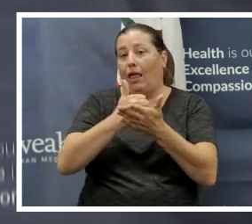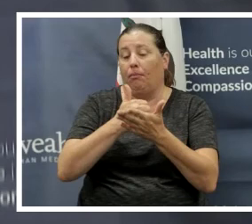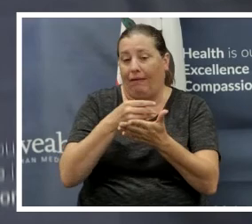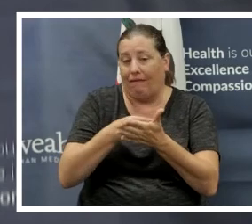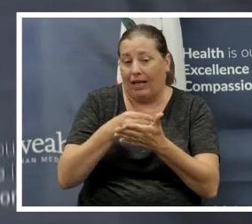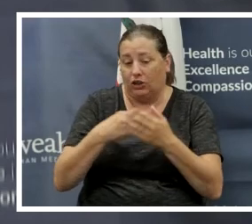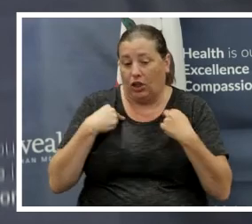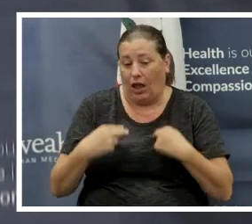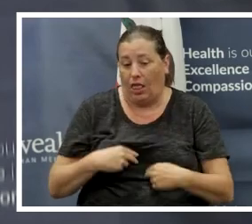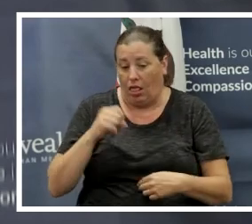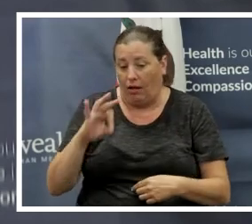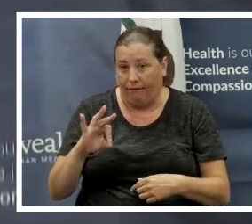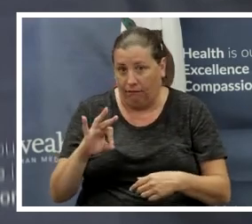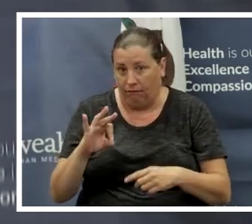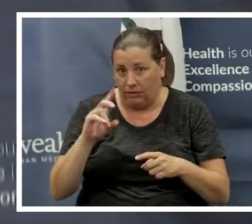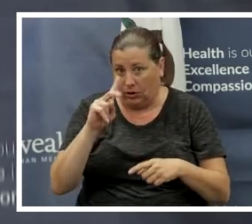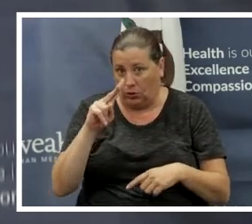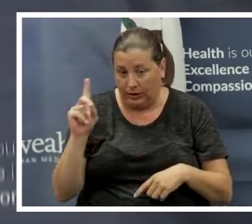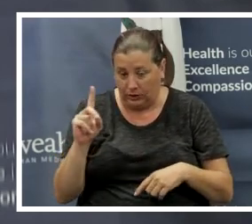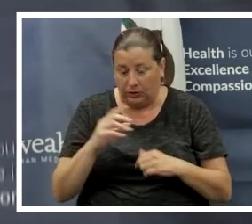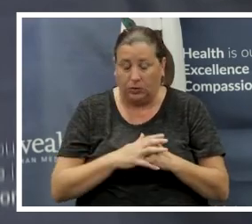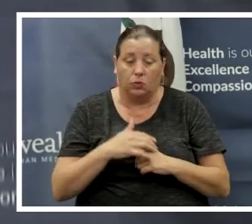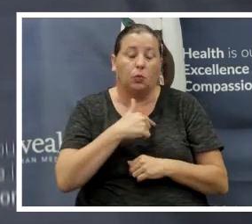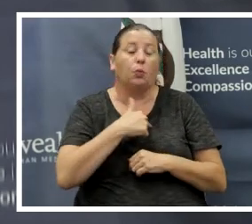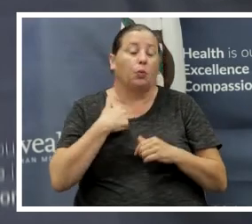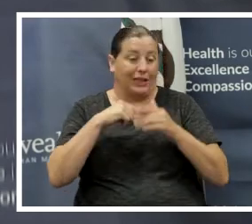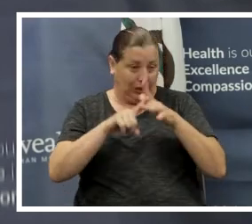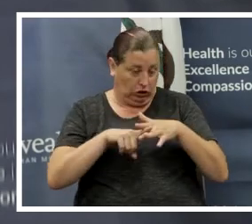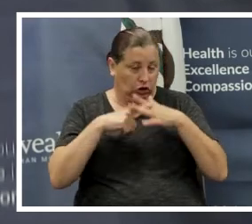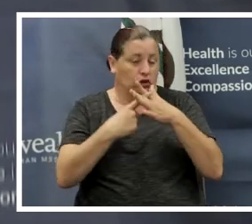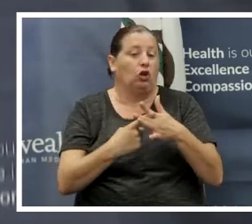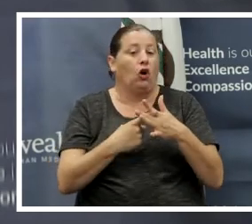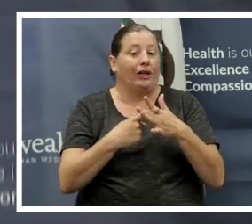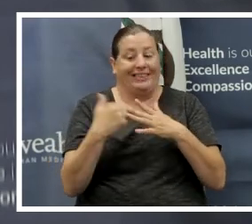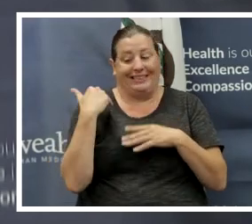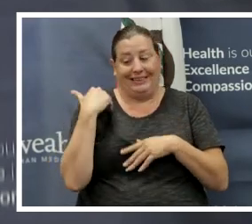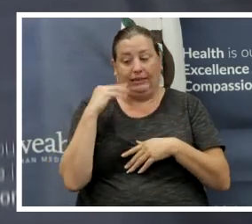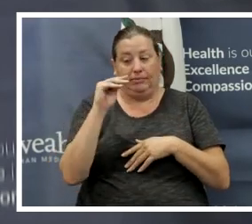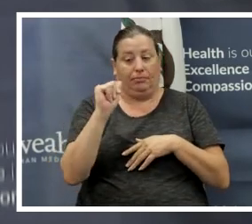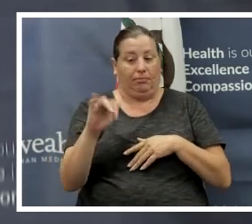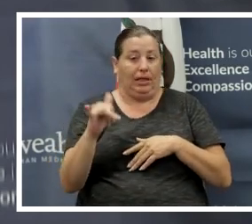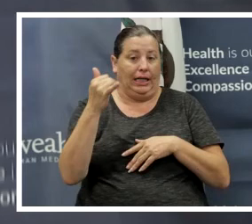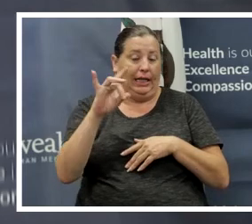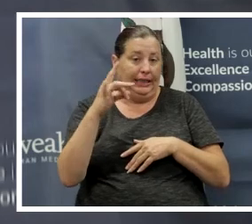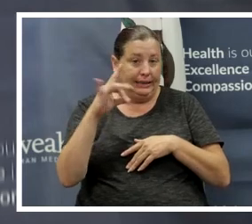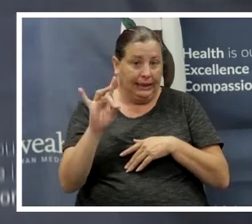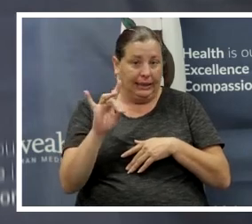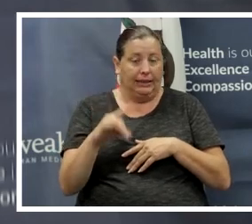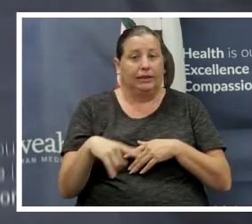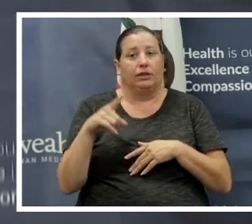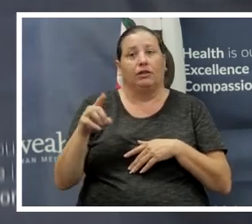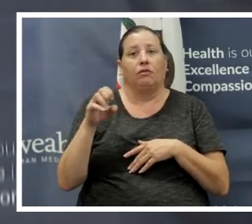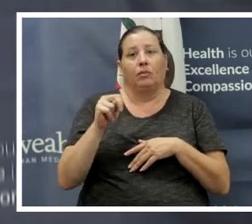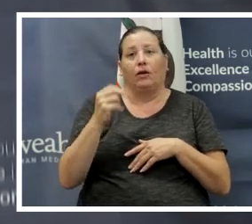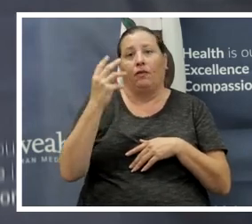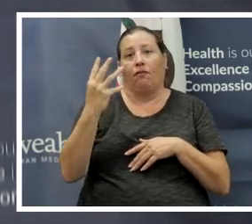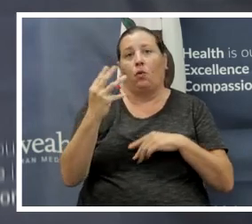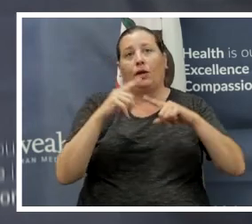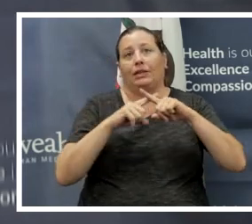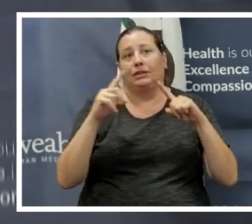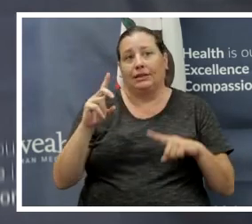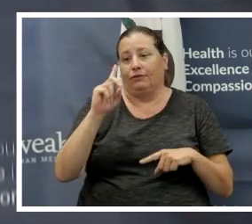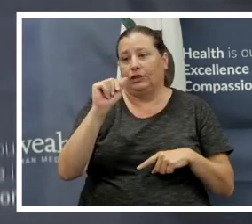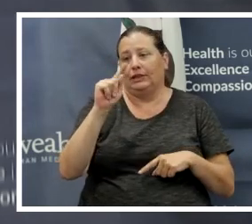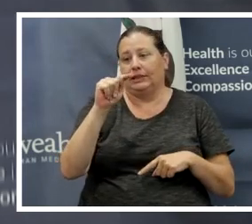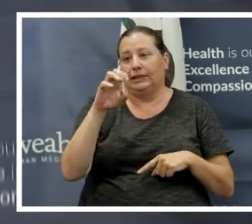We started elective surgeries back on May 18th, and there have been 4 different dates between then and